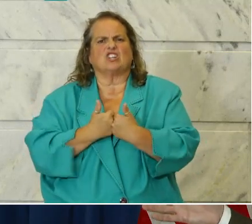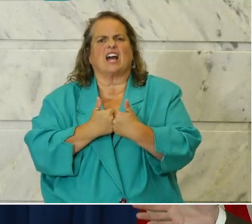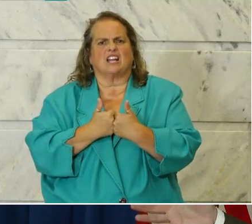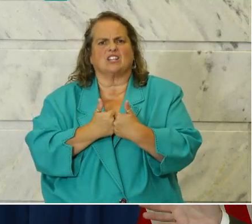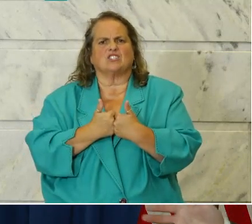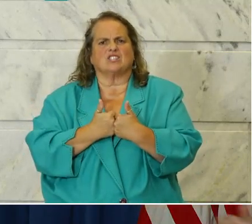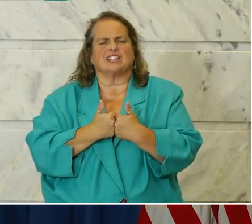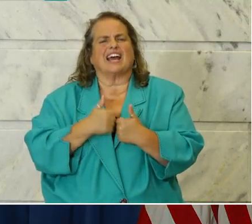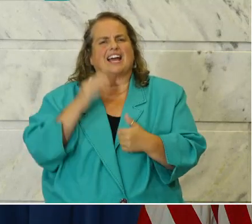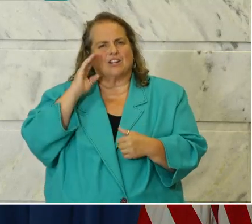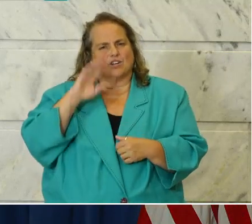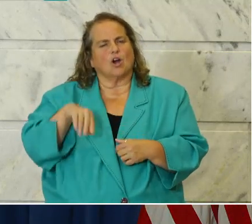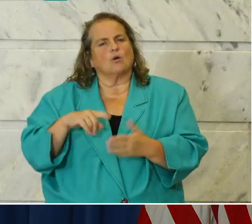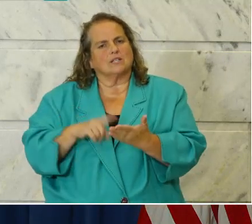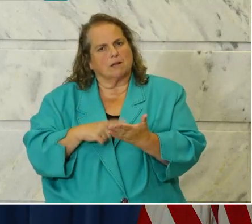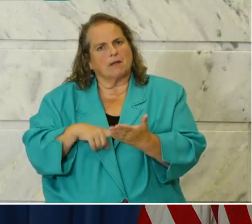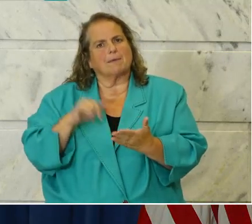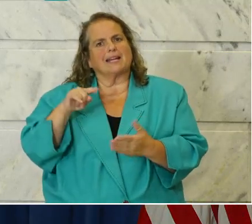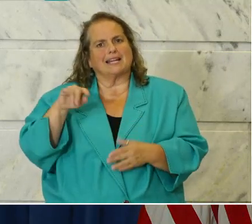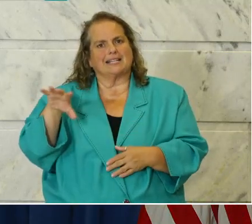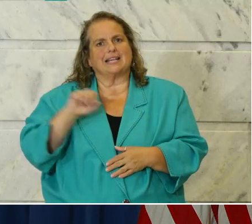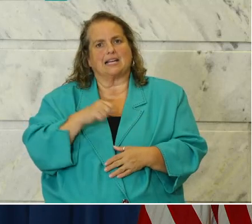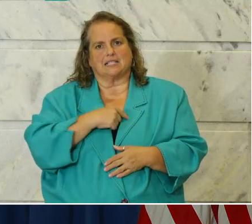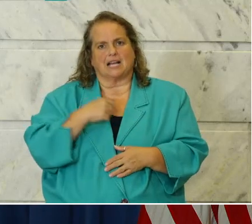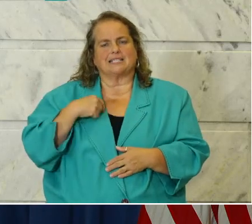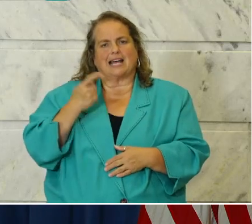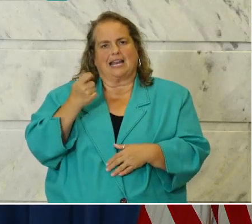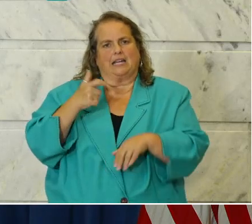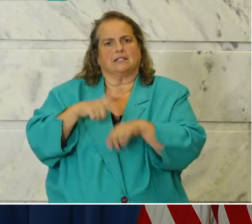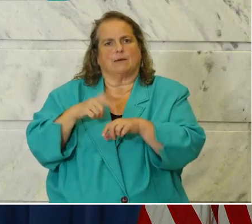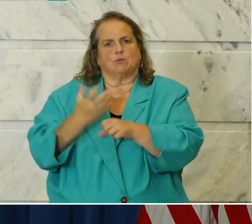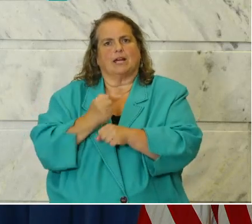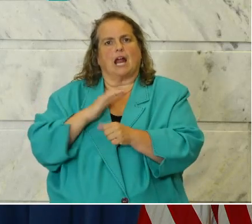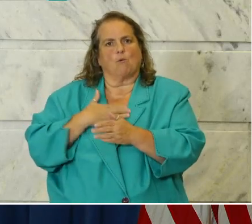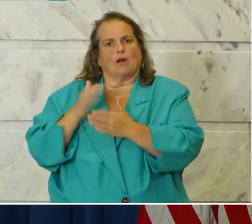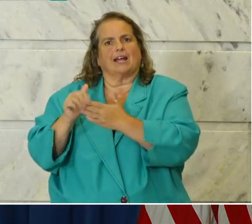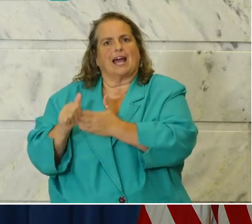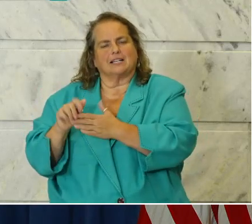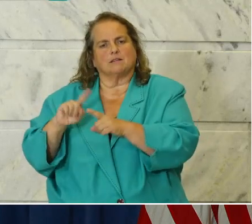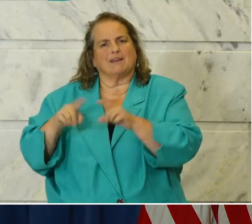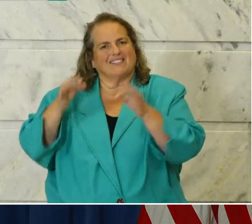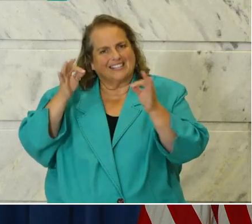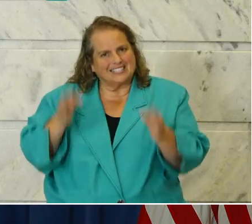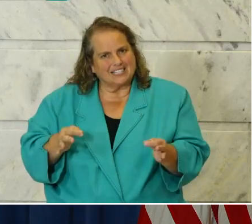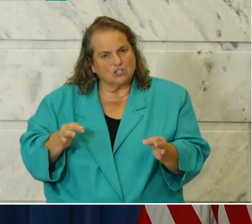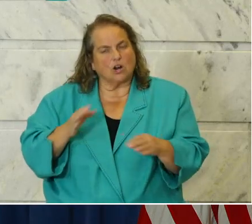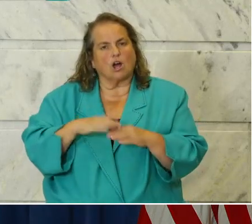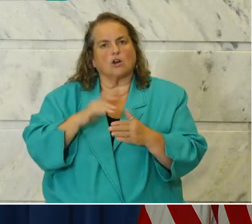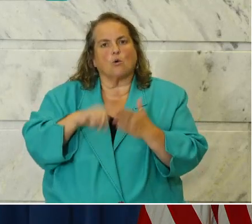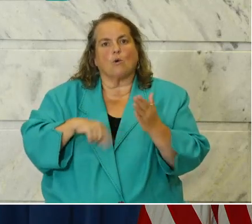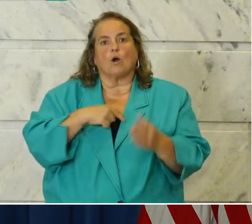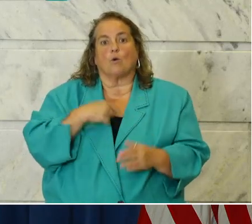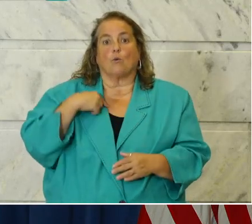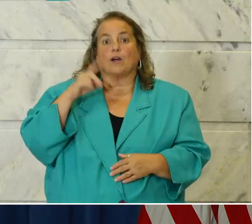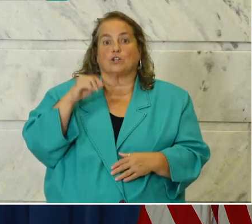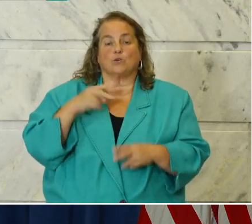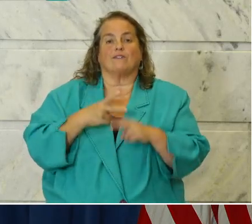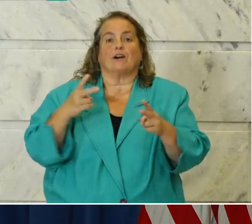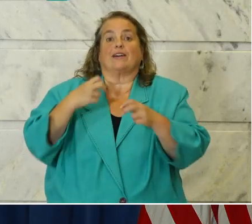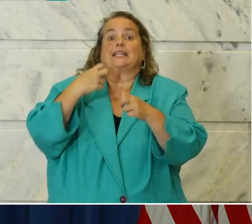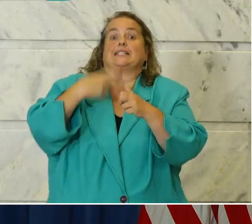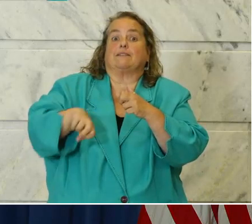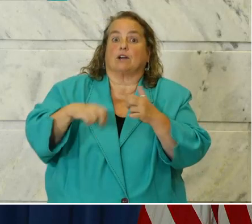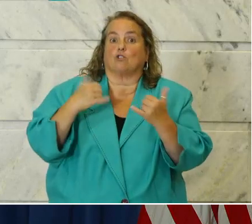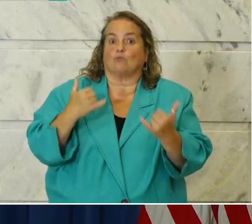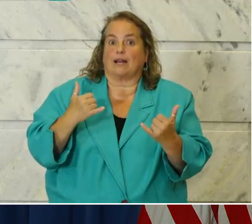taken us a little bit of time to get up our guidance, but it makes making a decision on what we do very difficult right now when we're